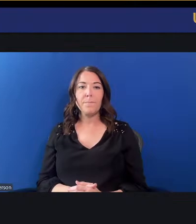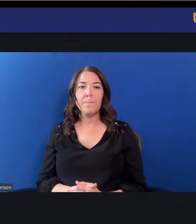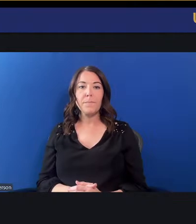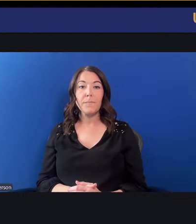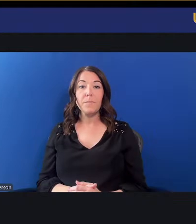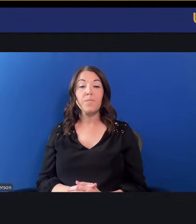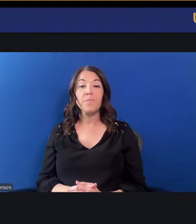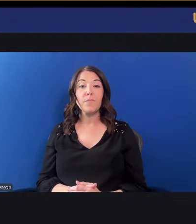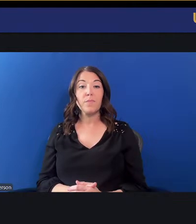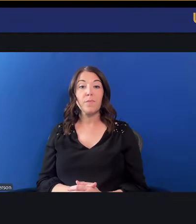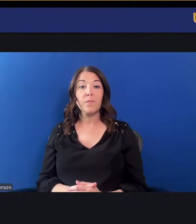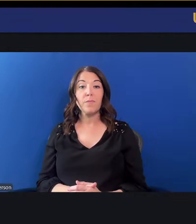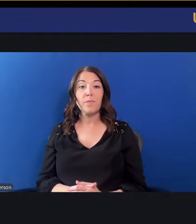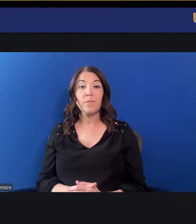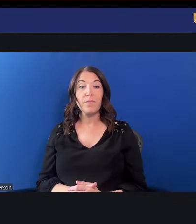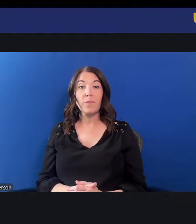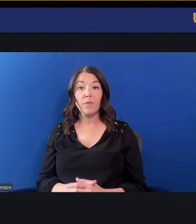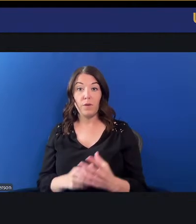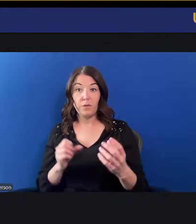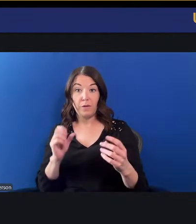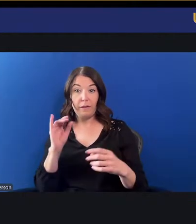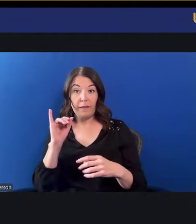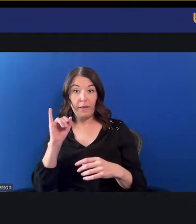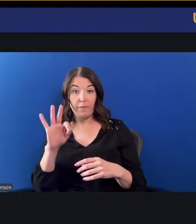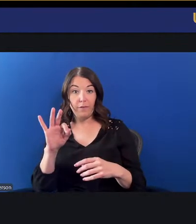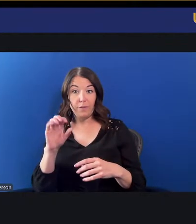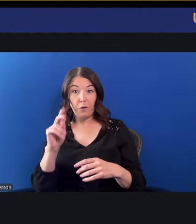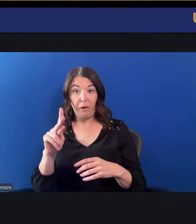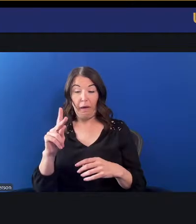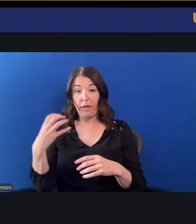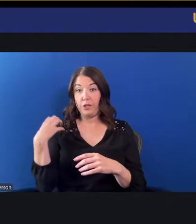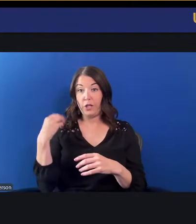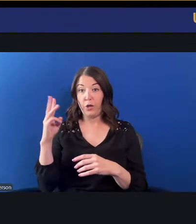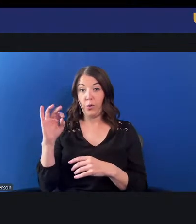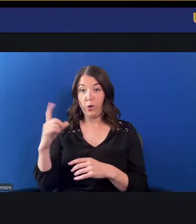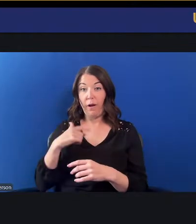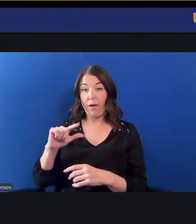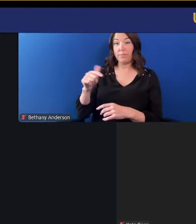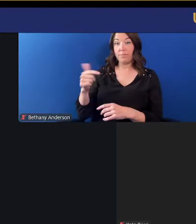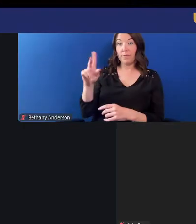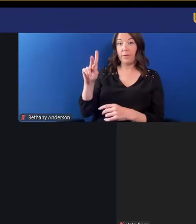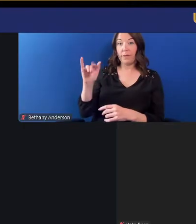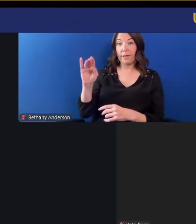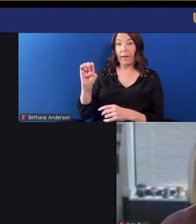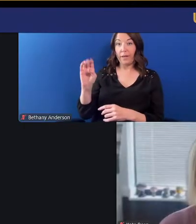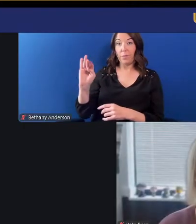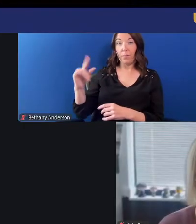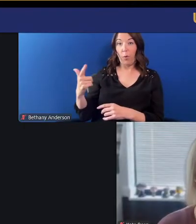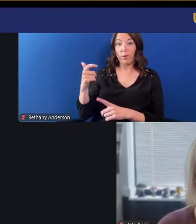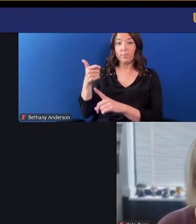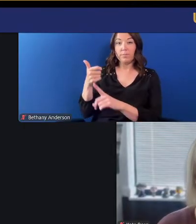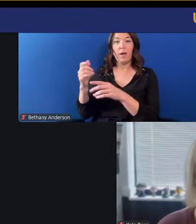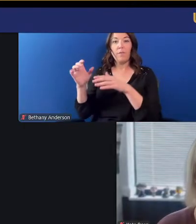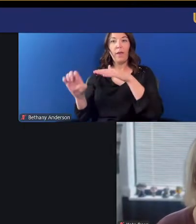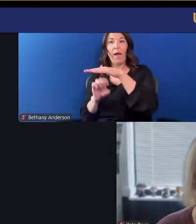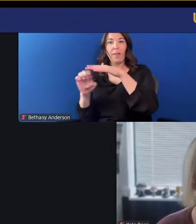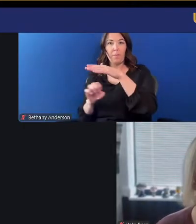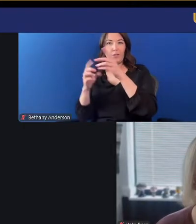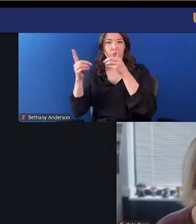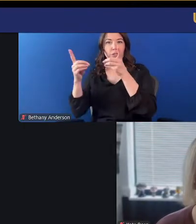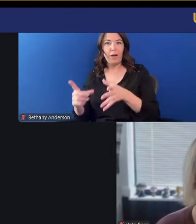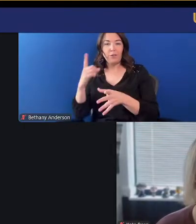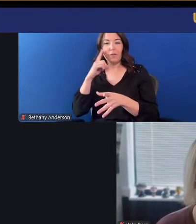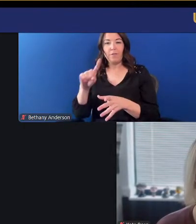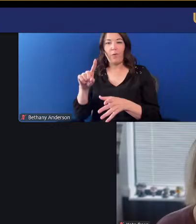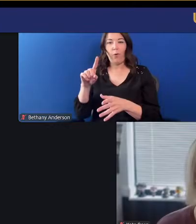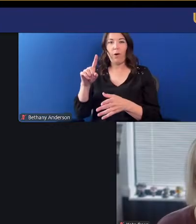So if it's okay, Chair Wood, I would turn the time over to Kate Borg, again, our director of the blind elementary programs for the Schools for the Deaf and